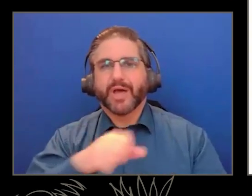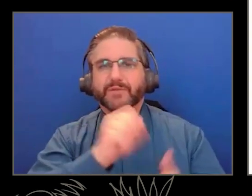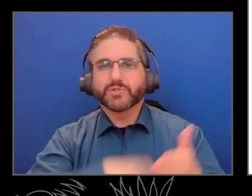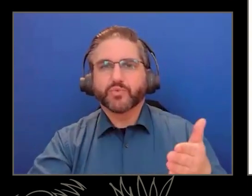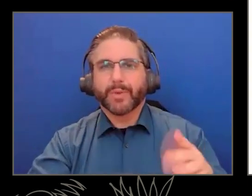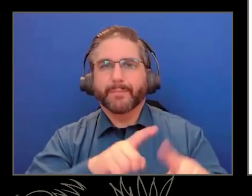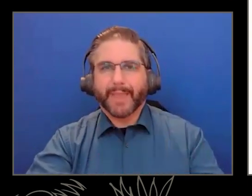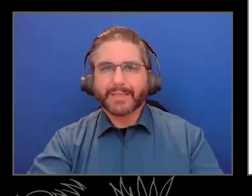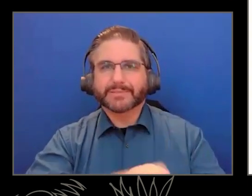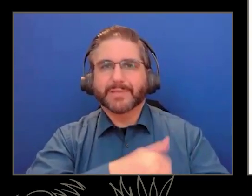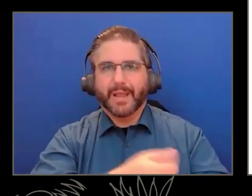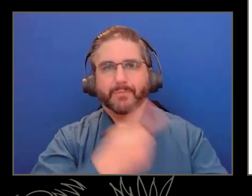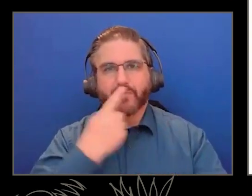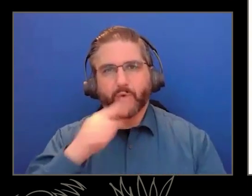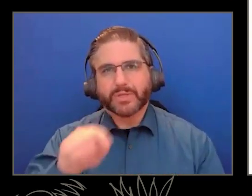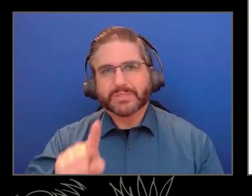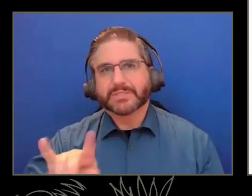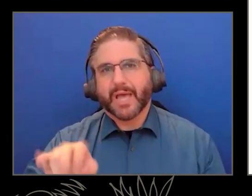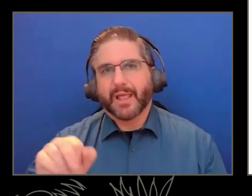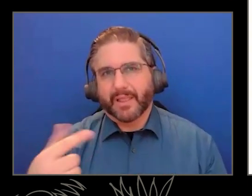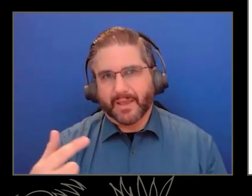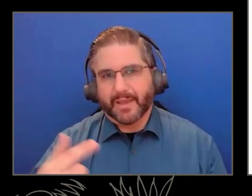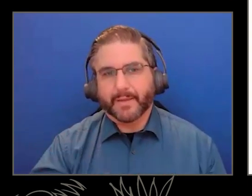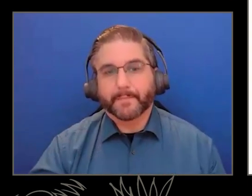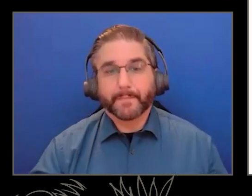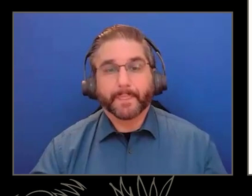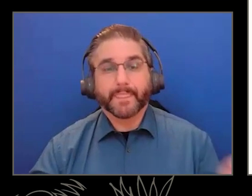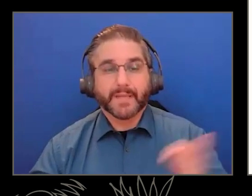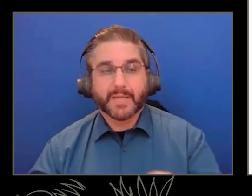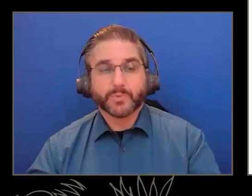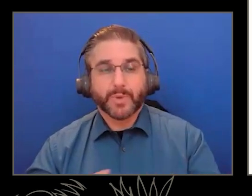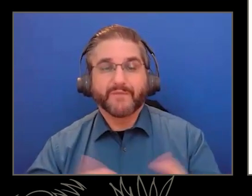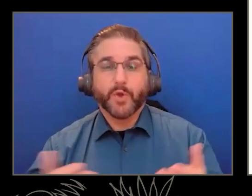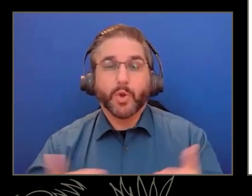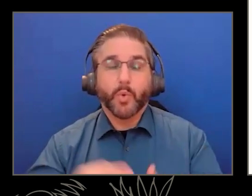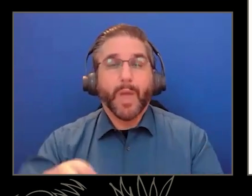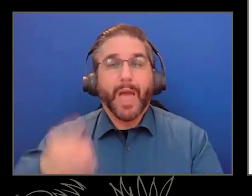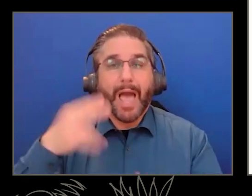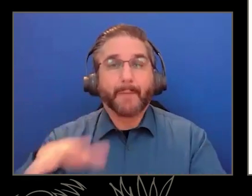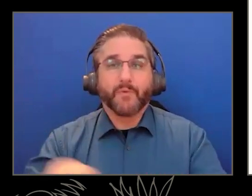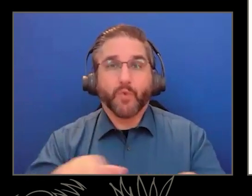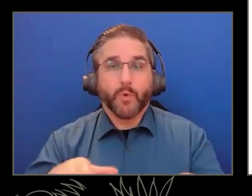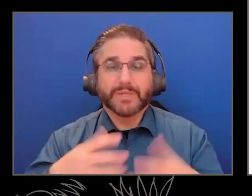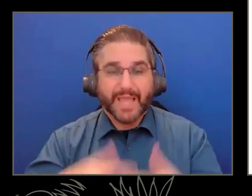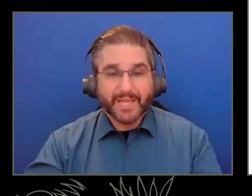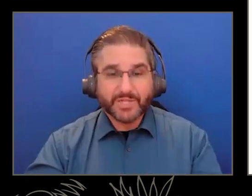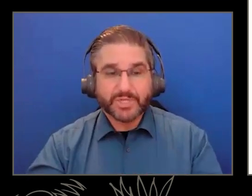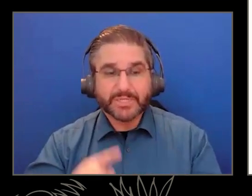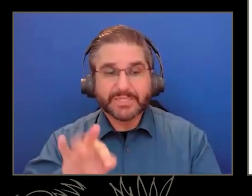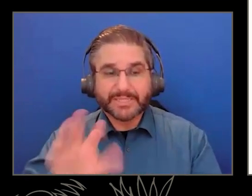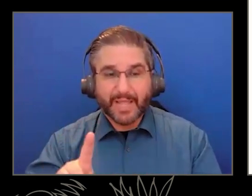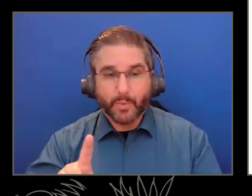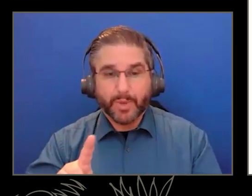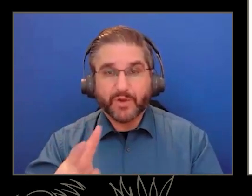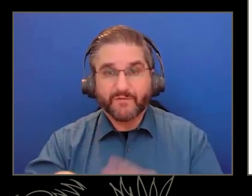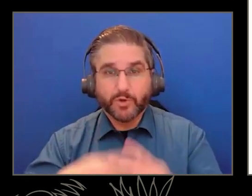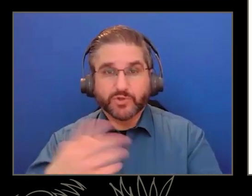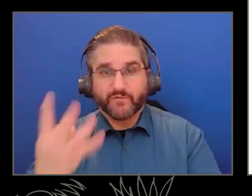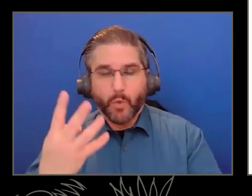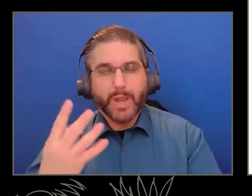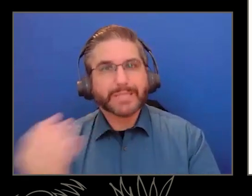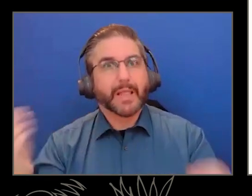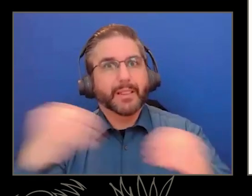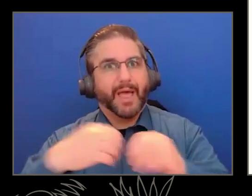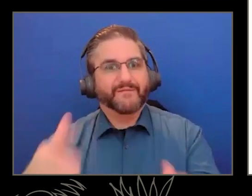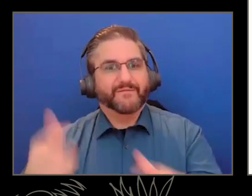in our styling. The next thing is that there is a new high-performance engine. Tailwind version 4 is a lot faster. For full builds,